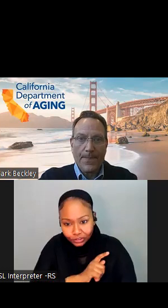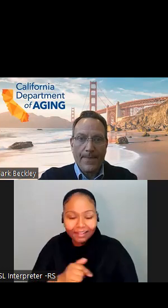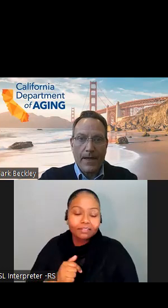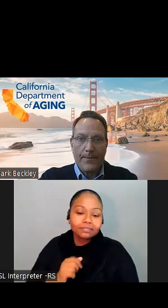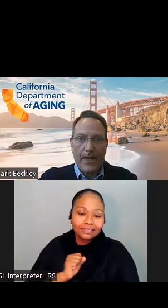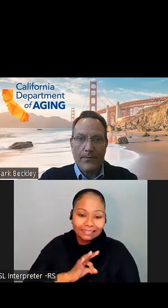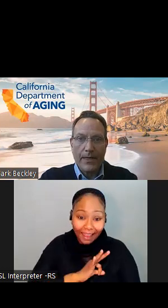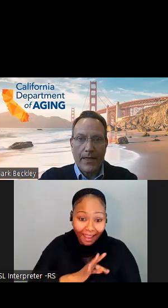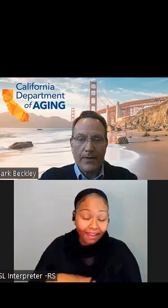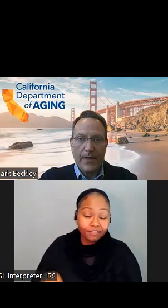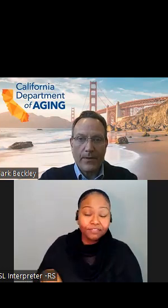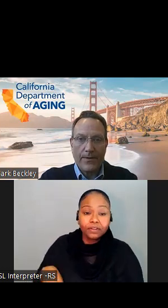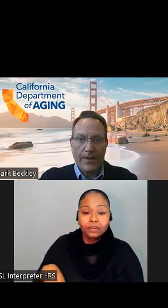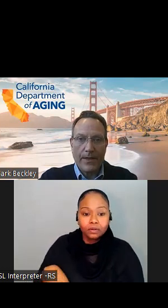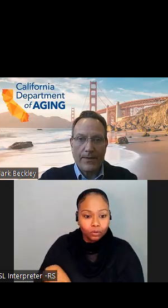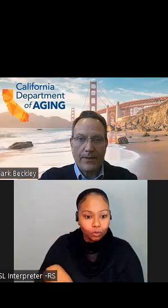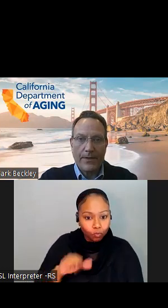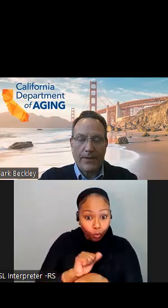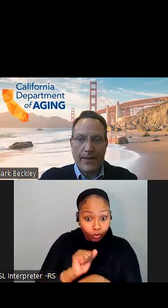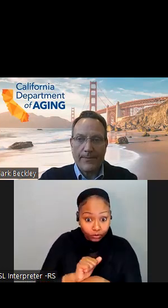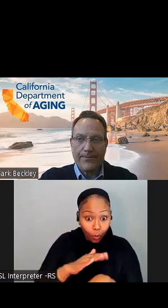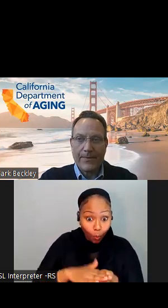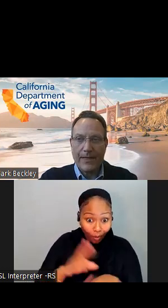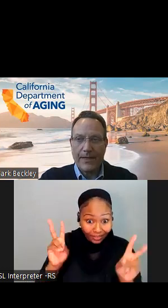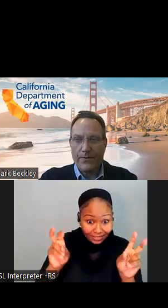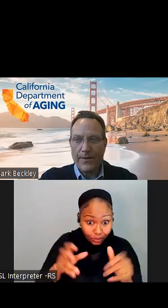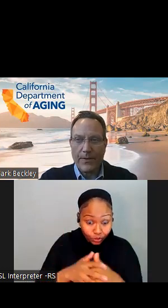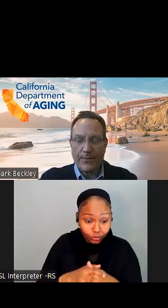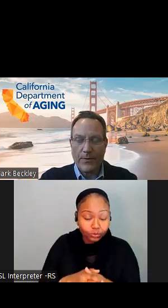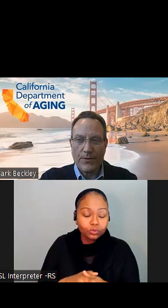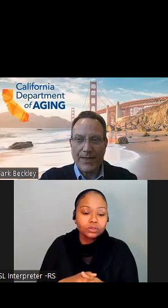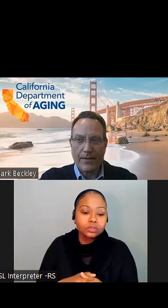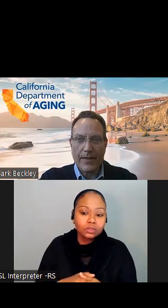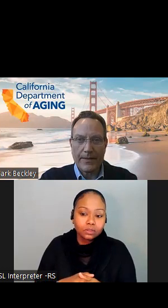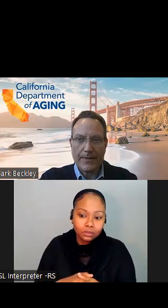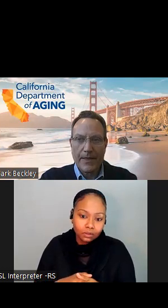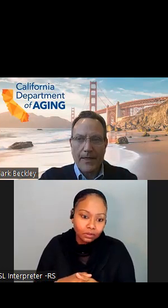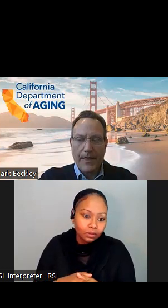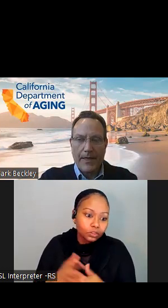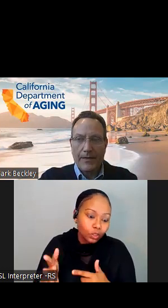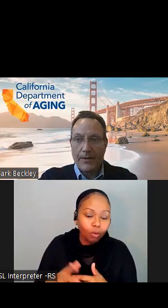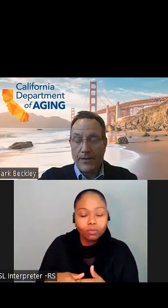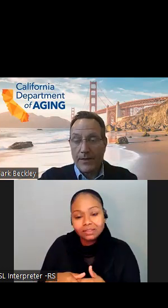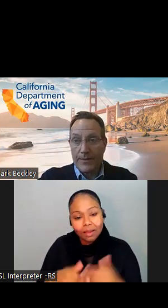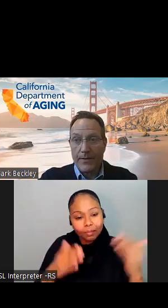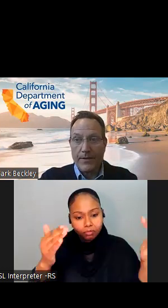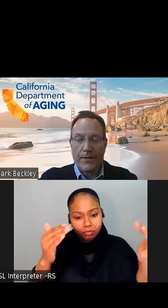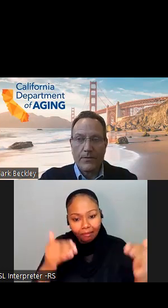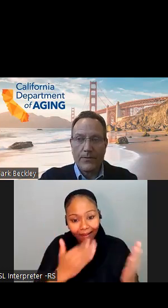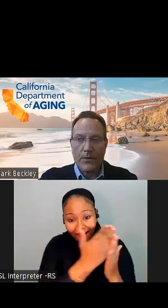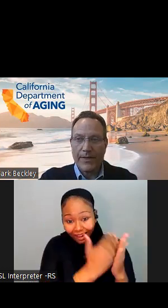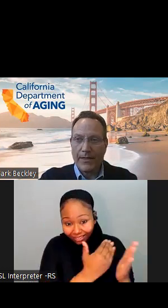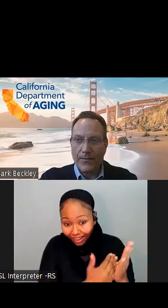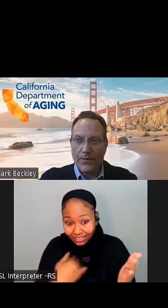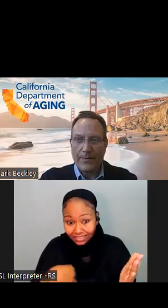issue. And we definitely think that these are key sort of like principles, guidelines to consider